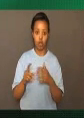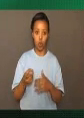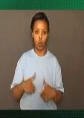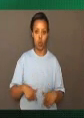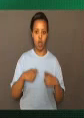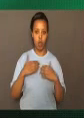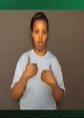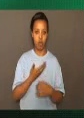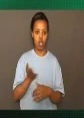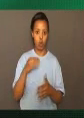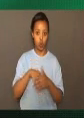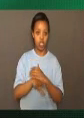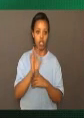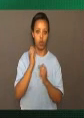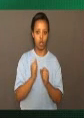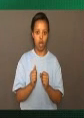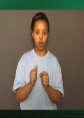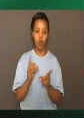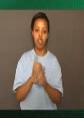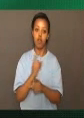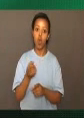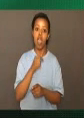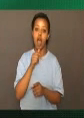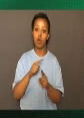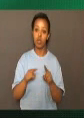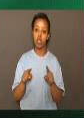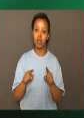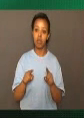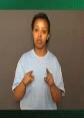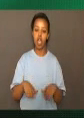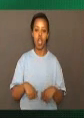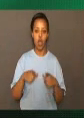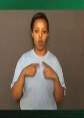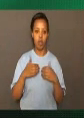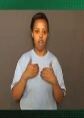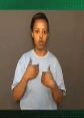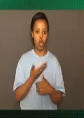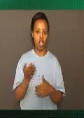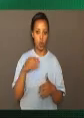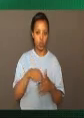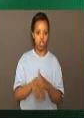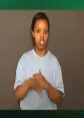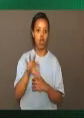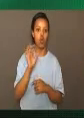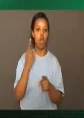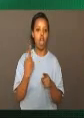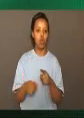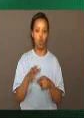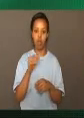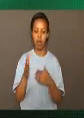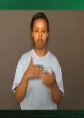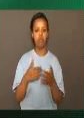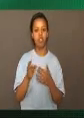things, while inorganic molecules are simple and found